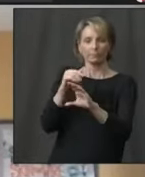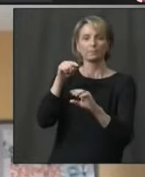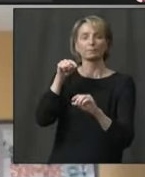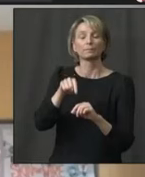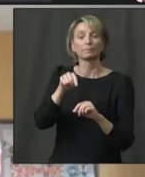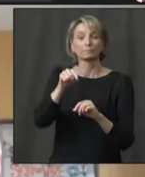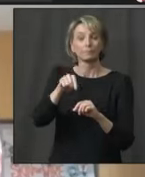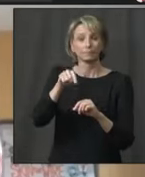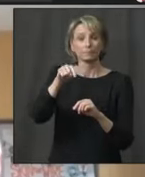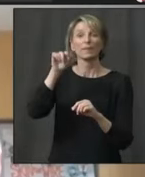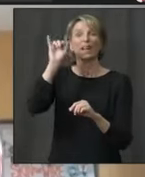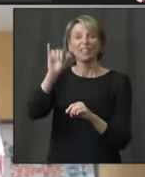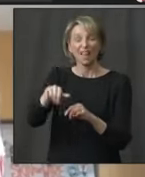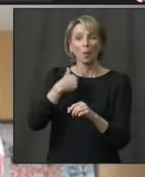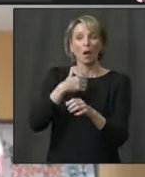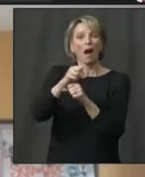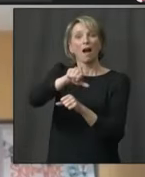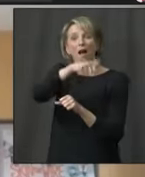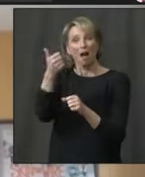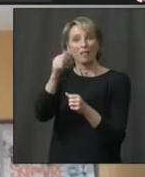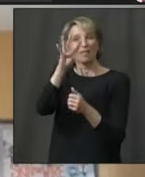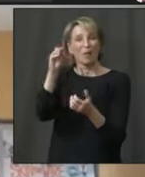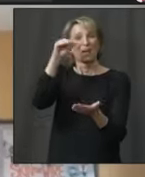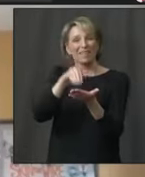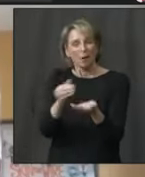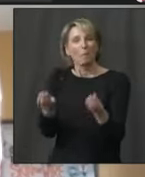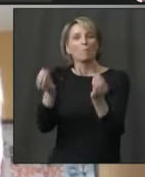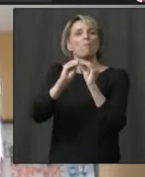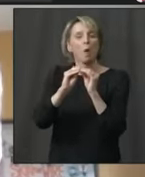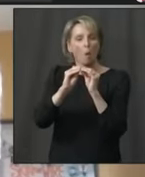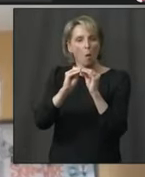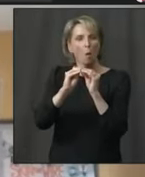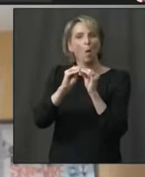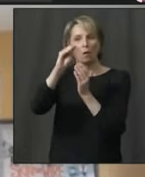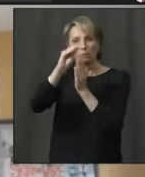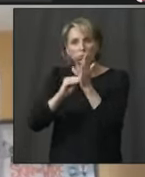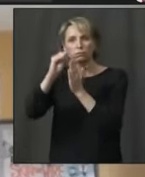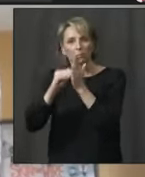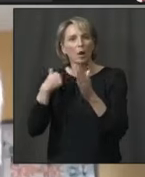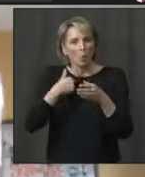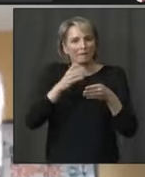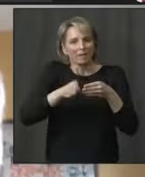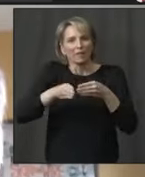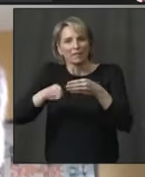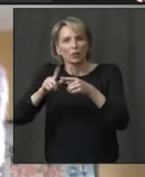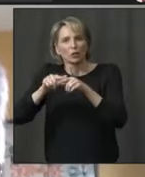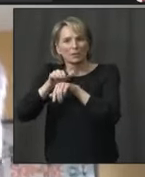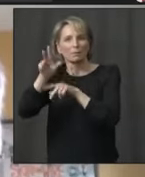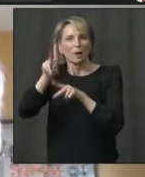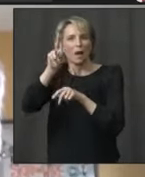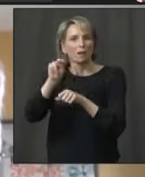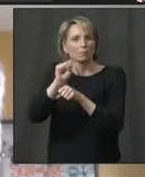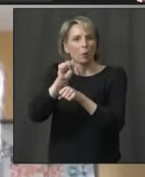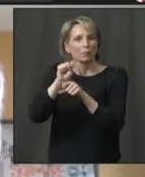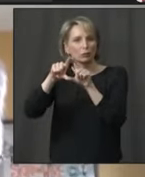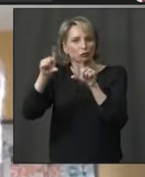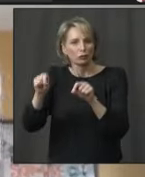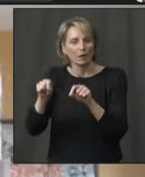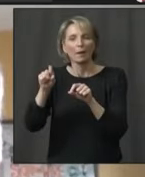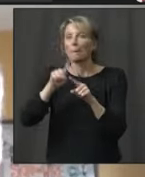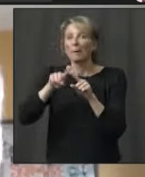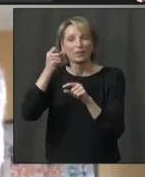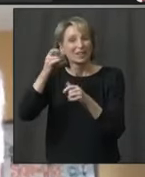yielded another 40,000 more process claims, but that still was not enough. So we're working on